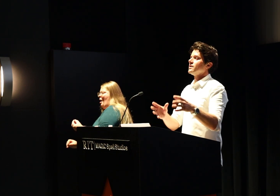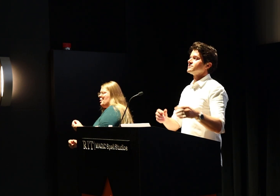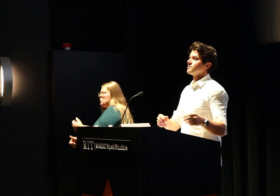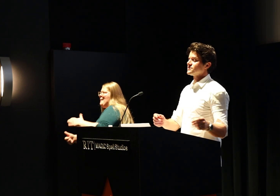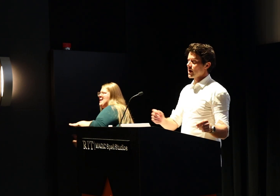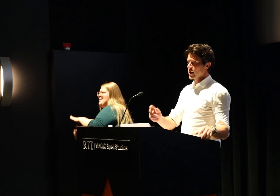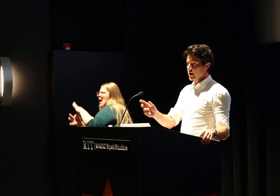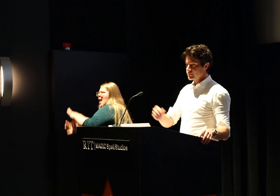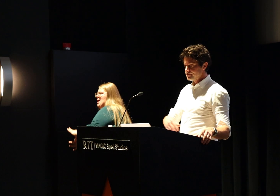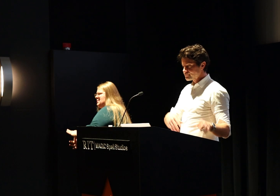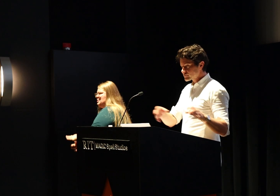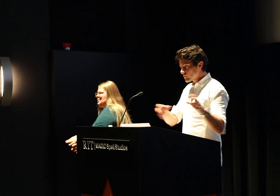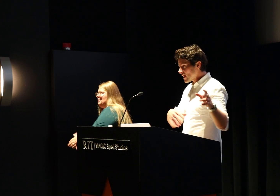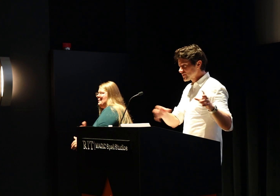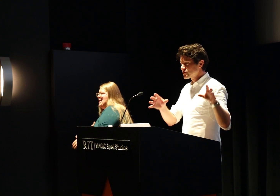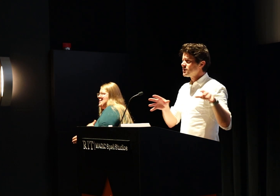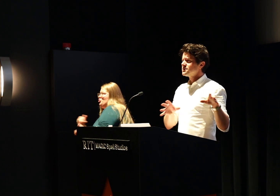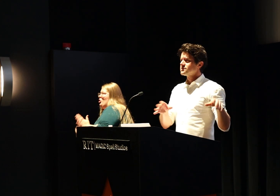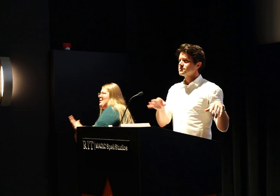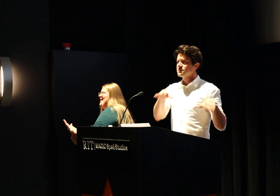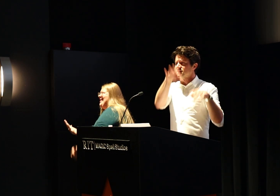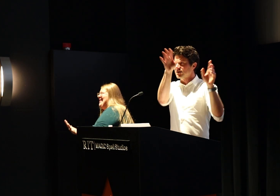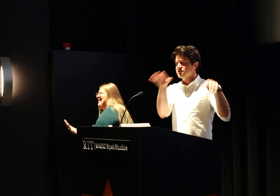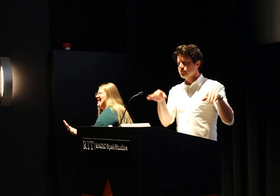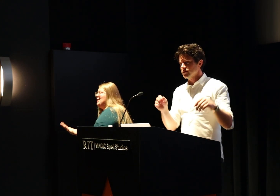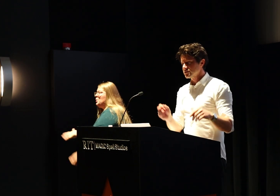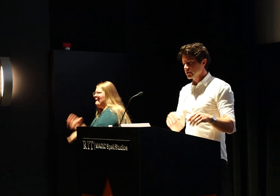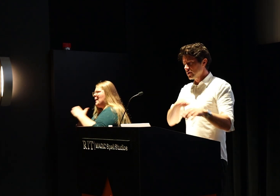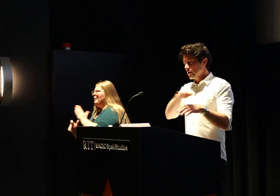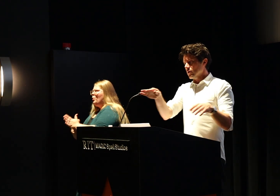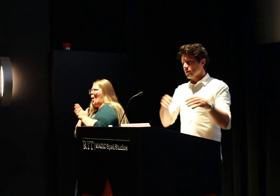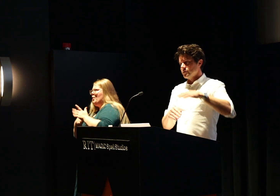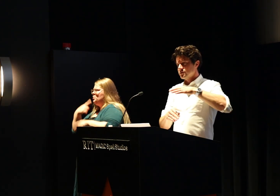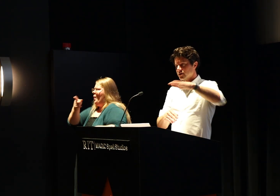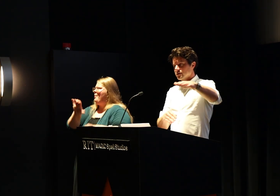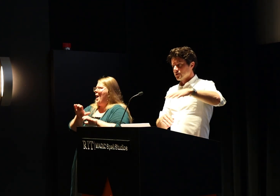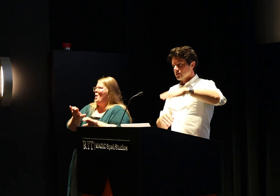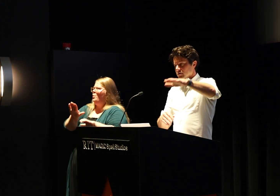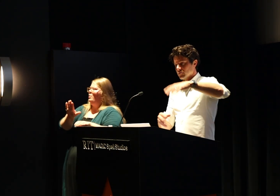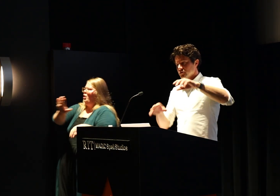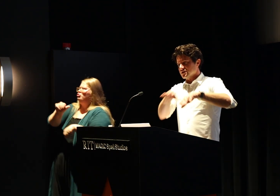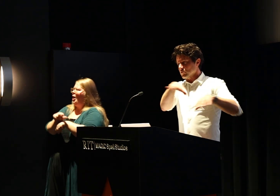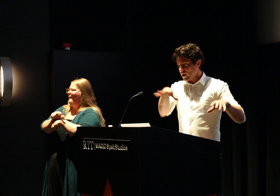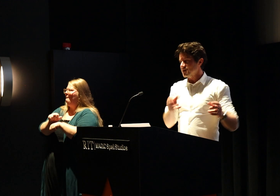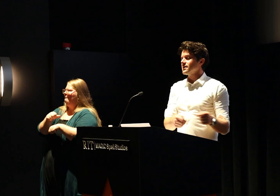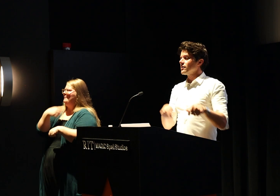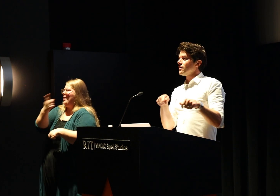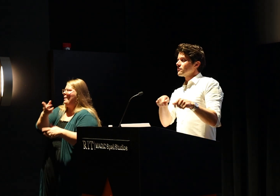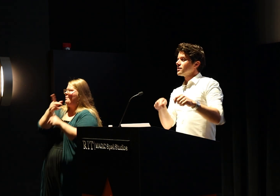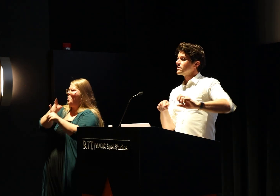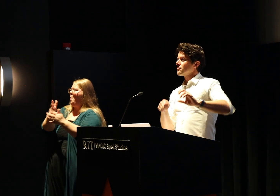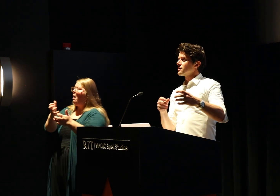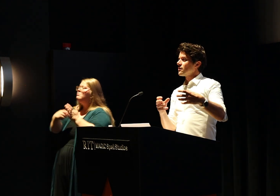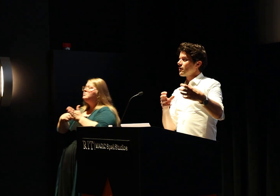more credence when you're saying, hey, I had this cool idea to do the sashes of the windows. Like, what if we do some brass down